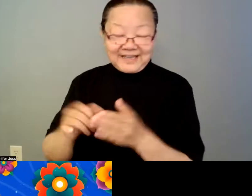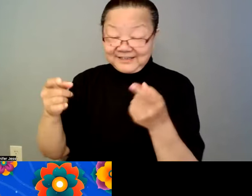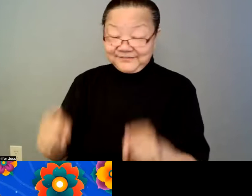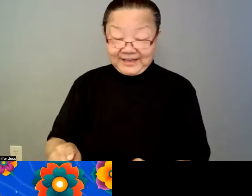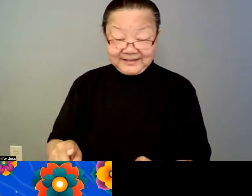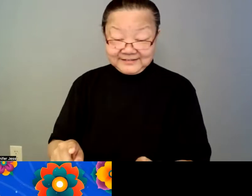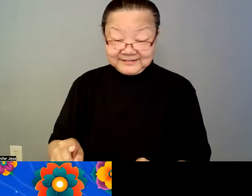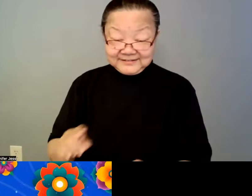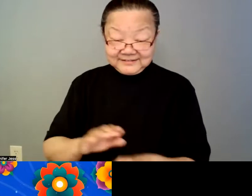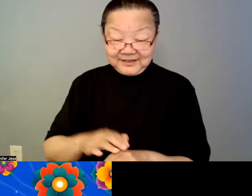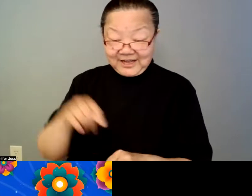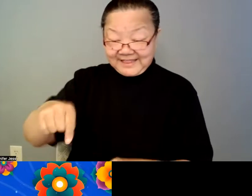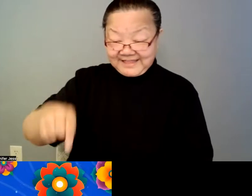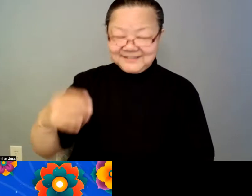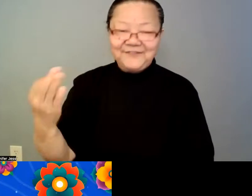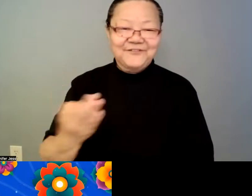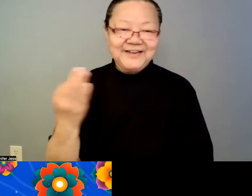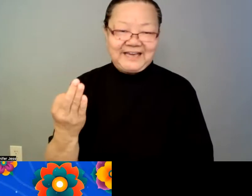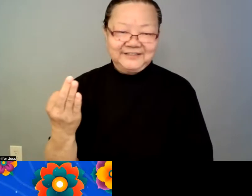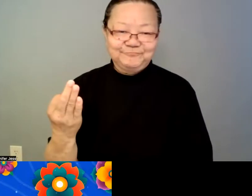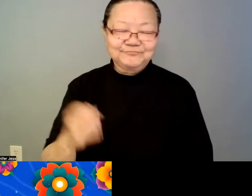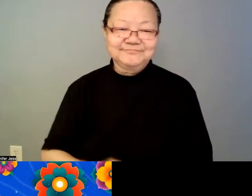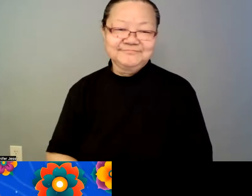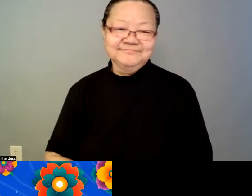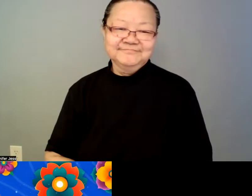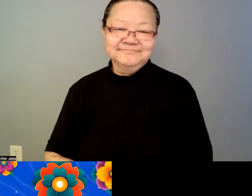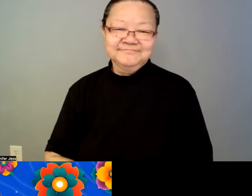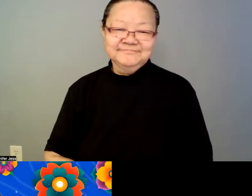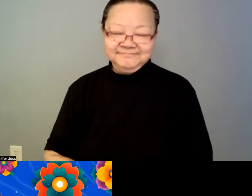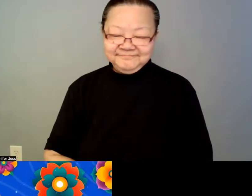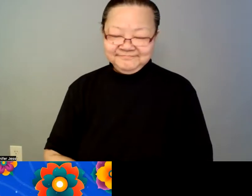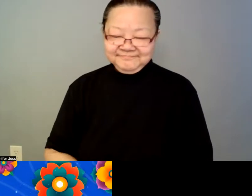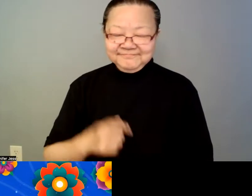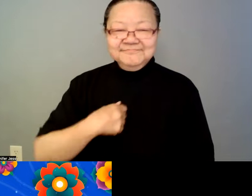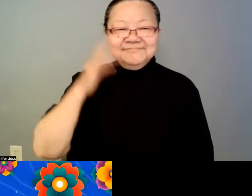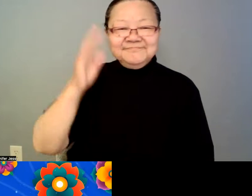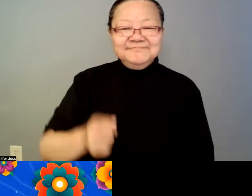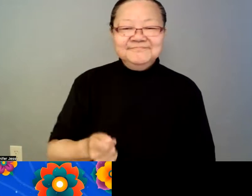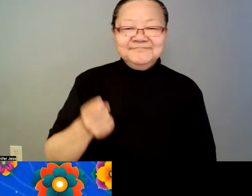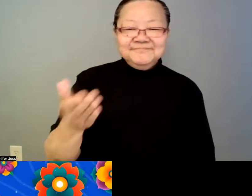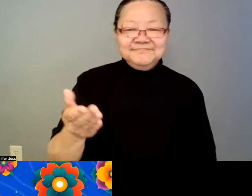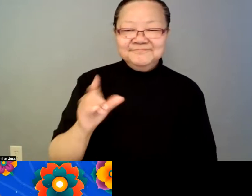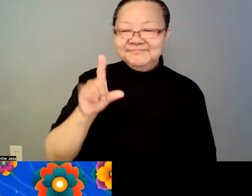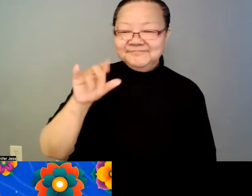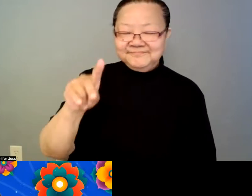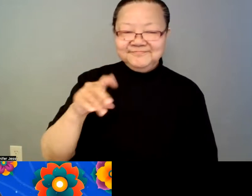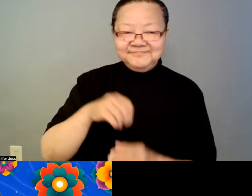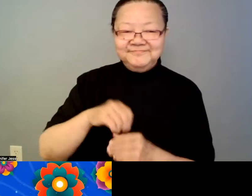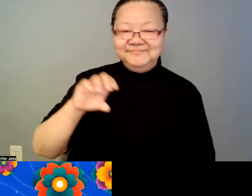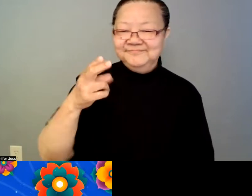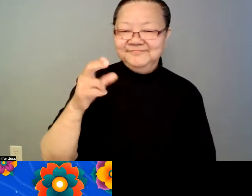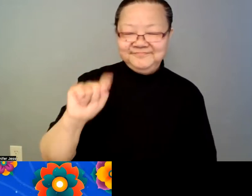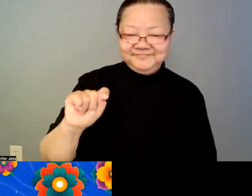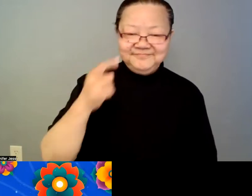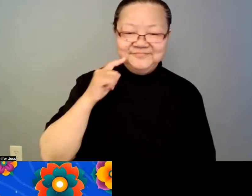happening on this Friday. And I will also provide a link in the chat